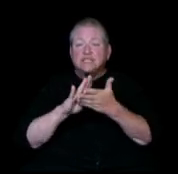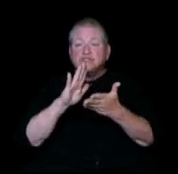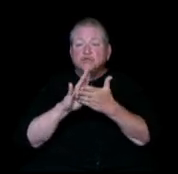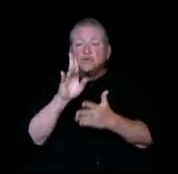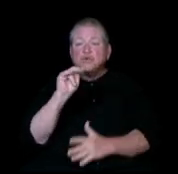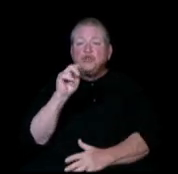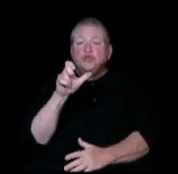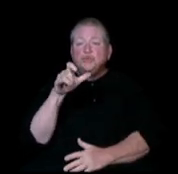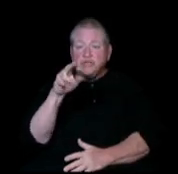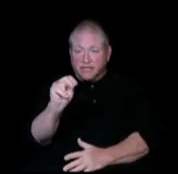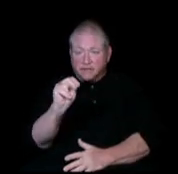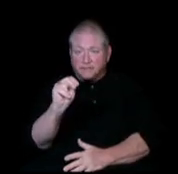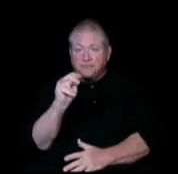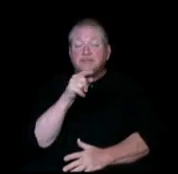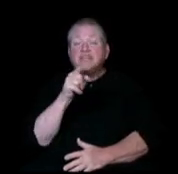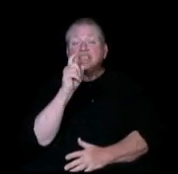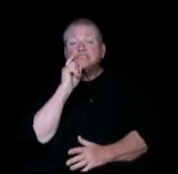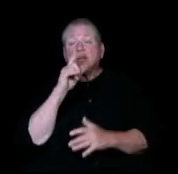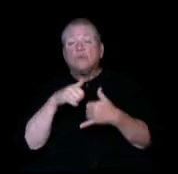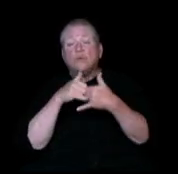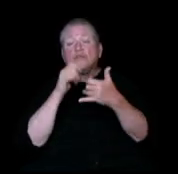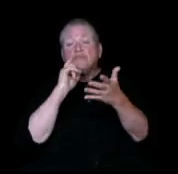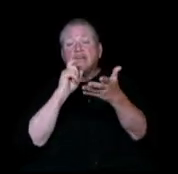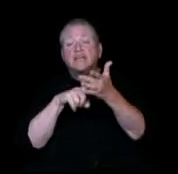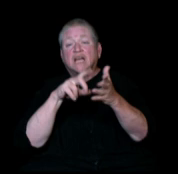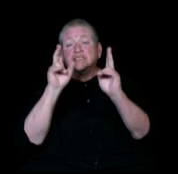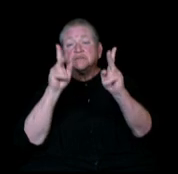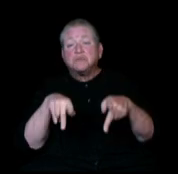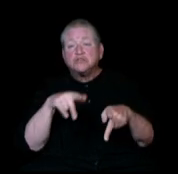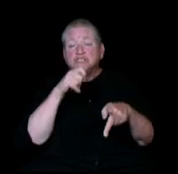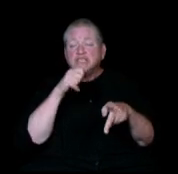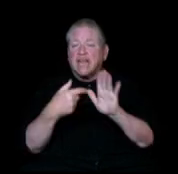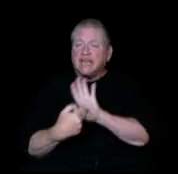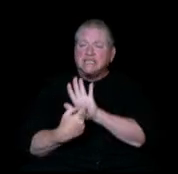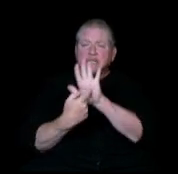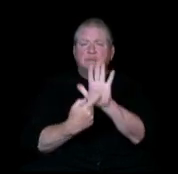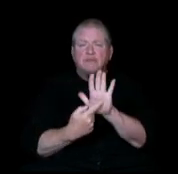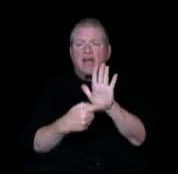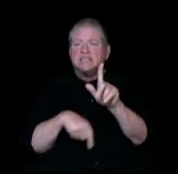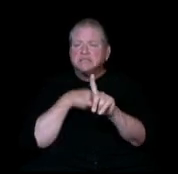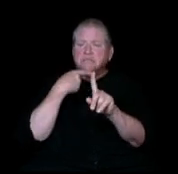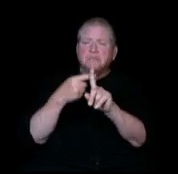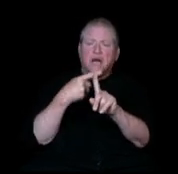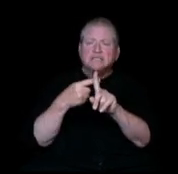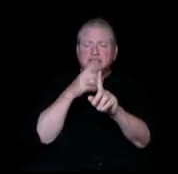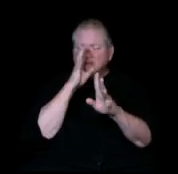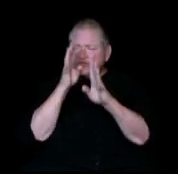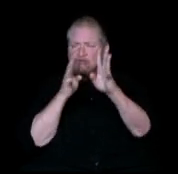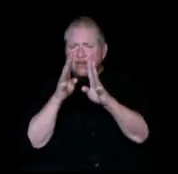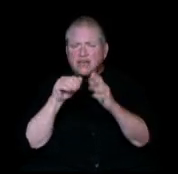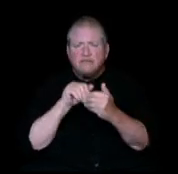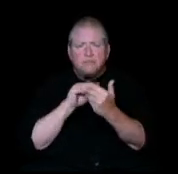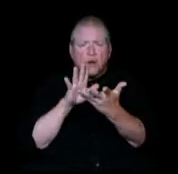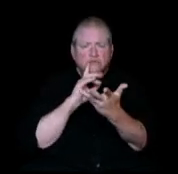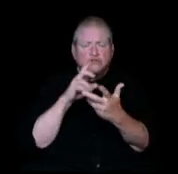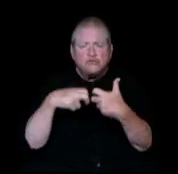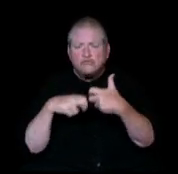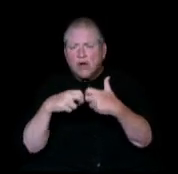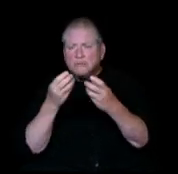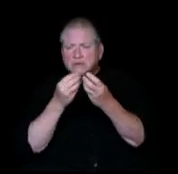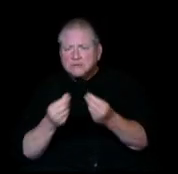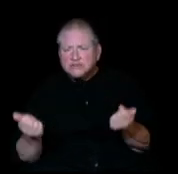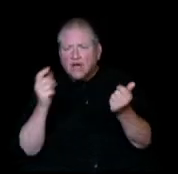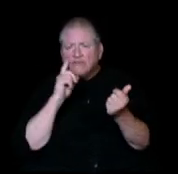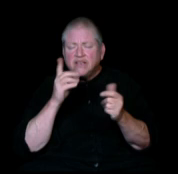Western. This award recognizes an individual who exemplifies a positive and creative approach to problem solving and innovation